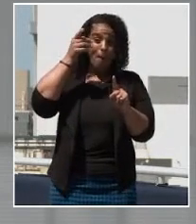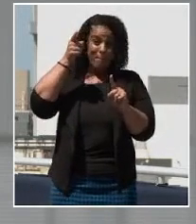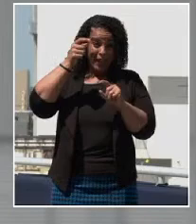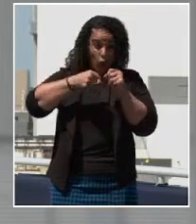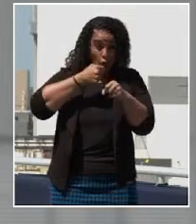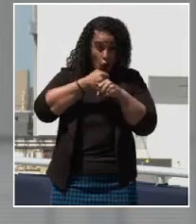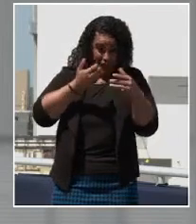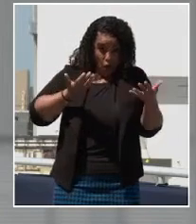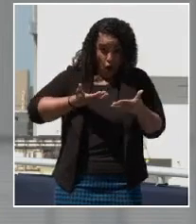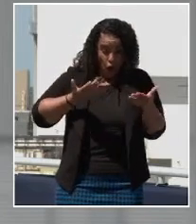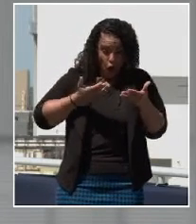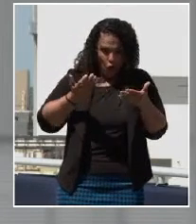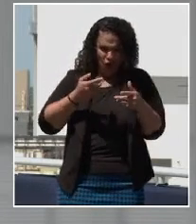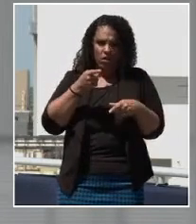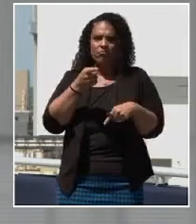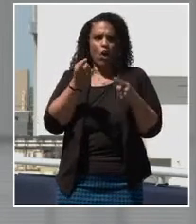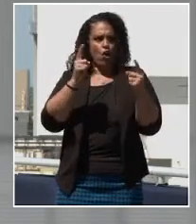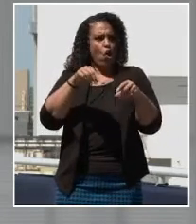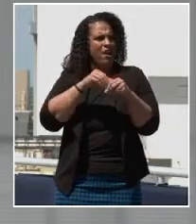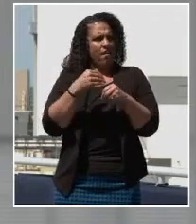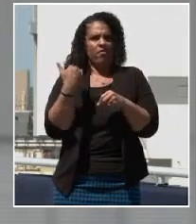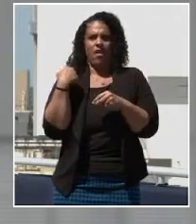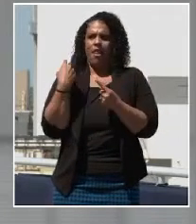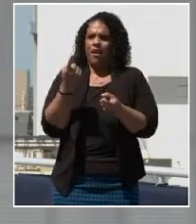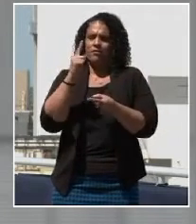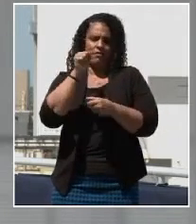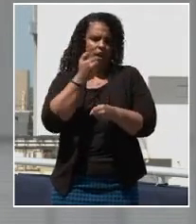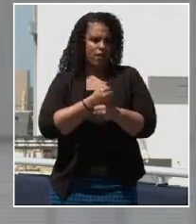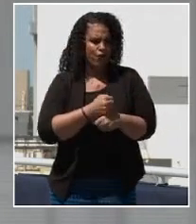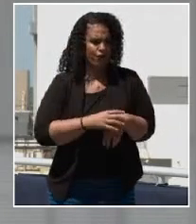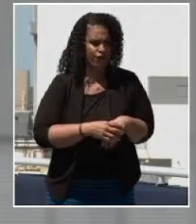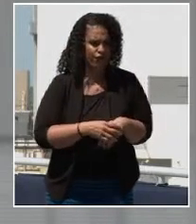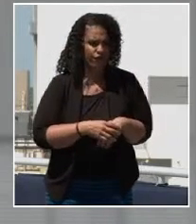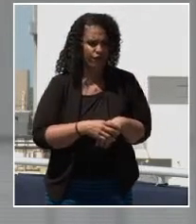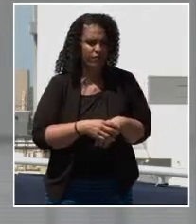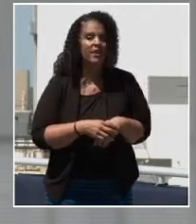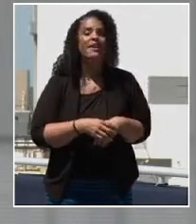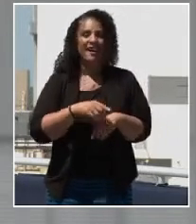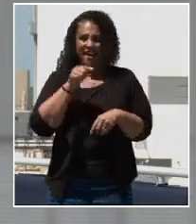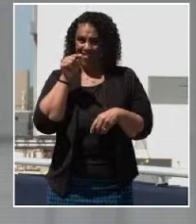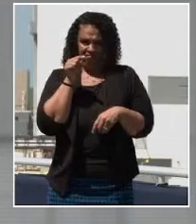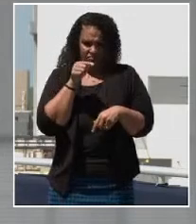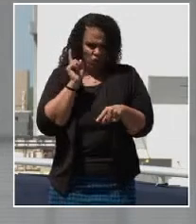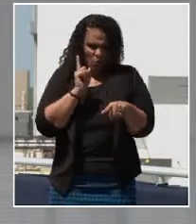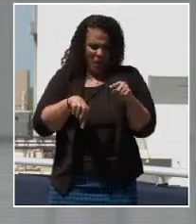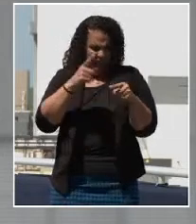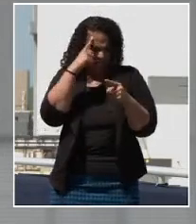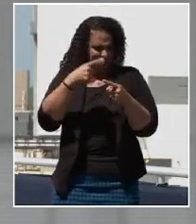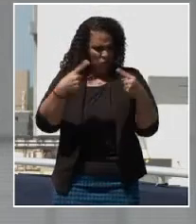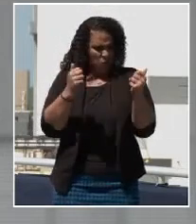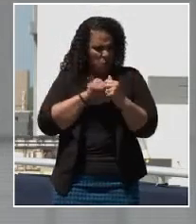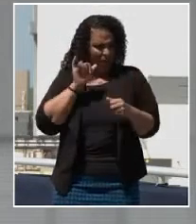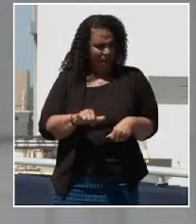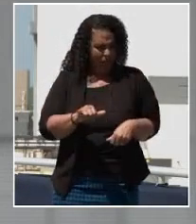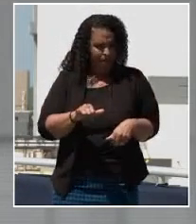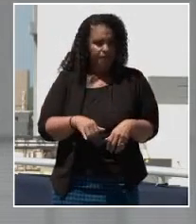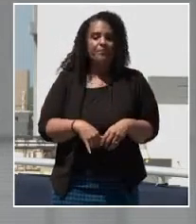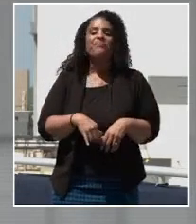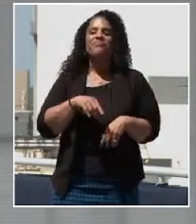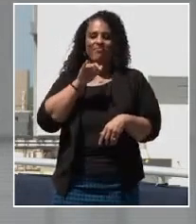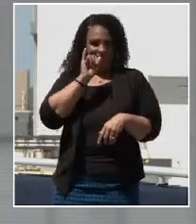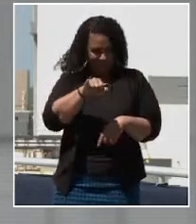our planet occurred in the last decade this is indisputable and it